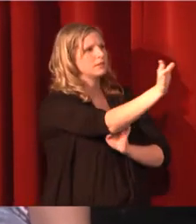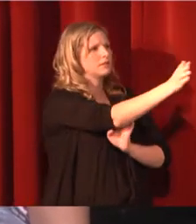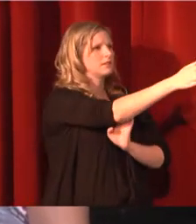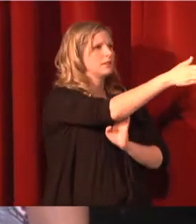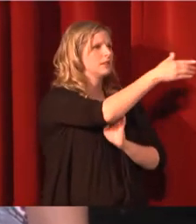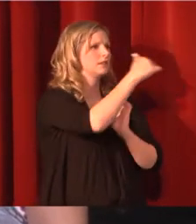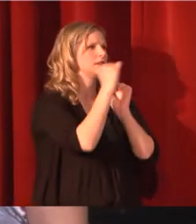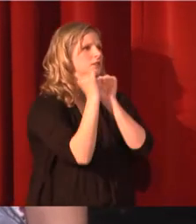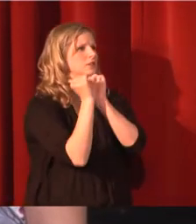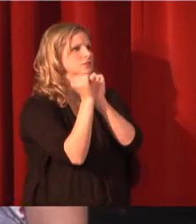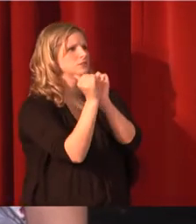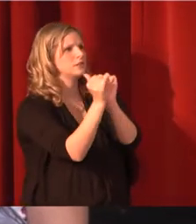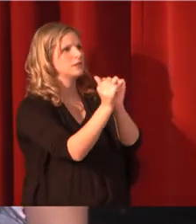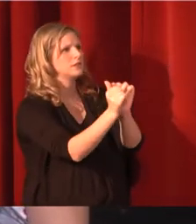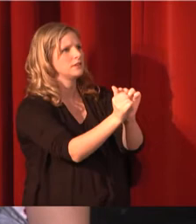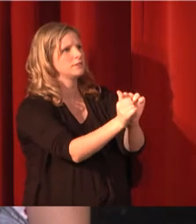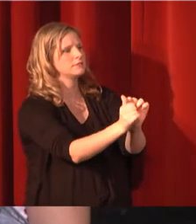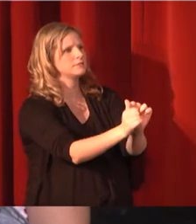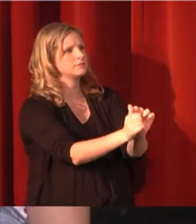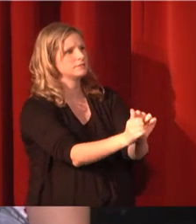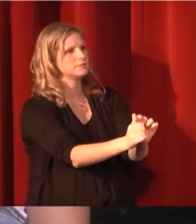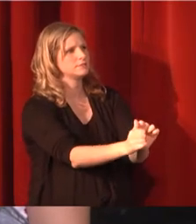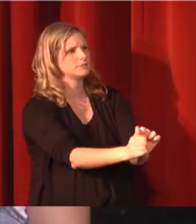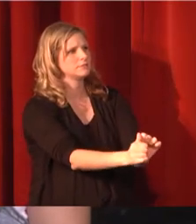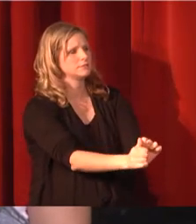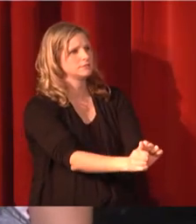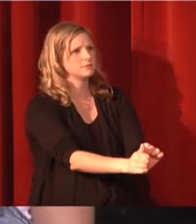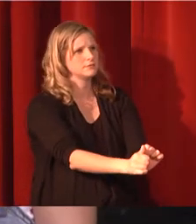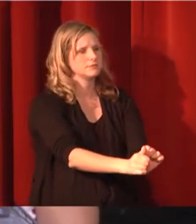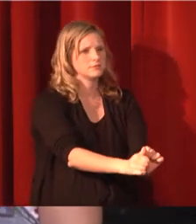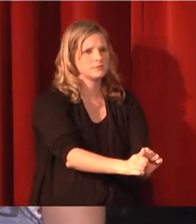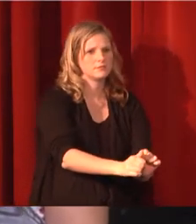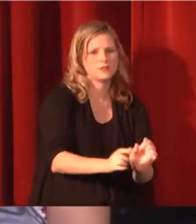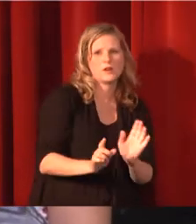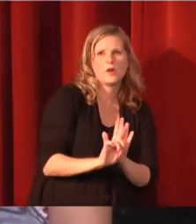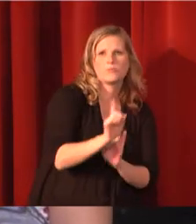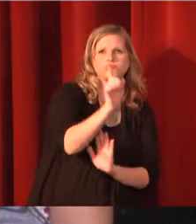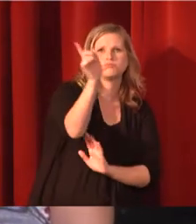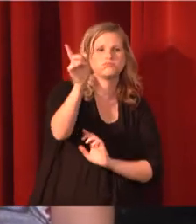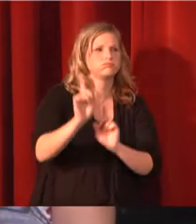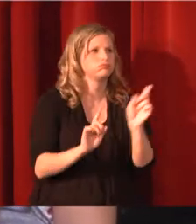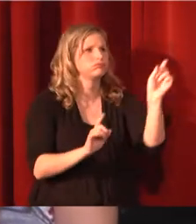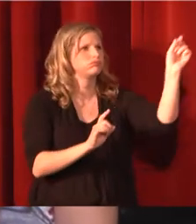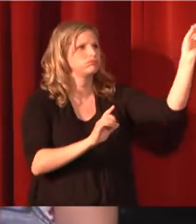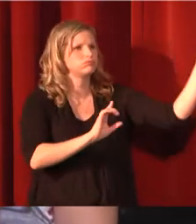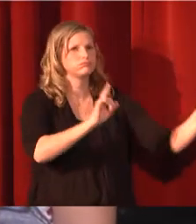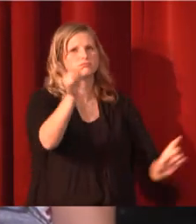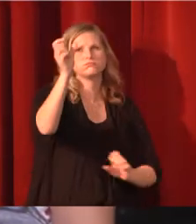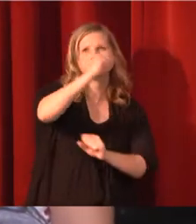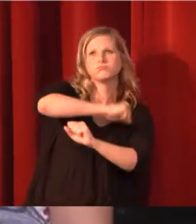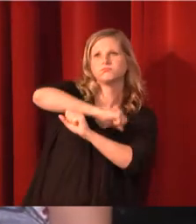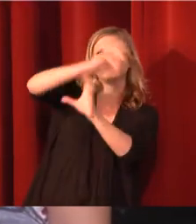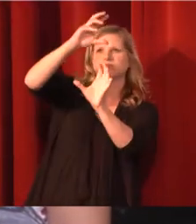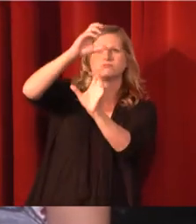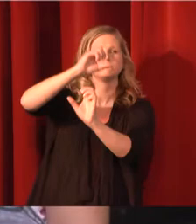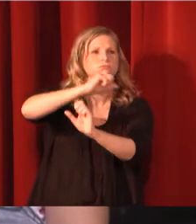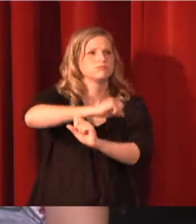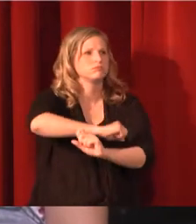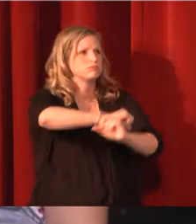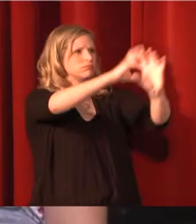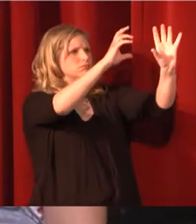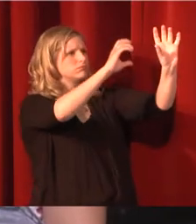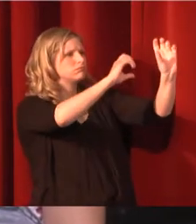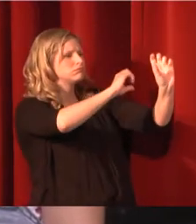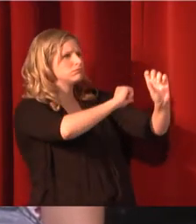streaming and the Rockets red glare